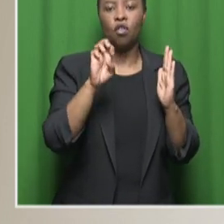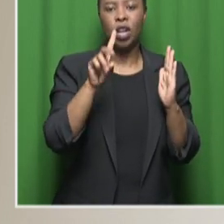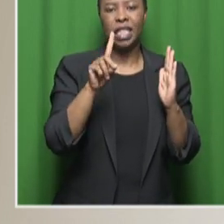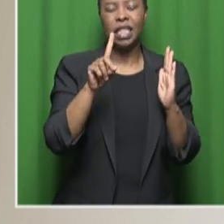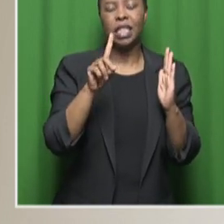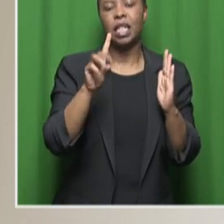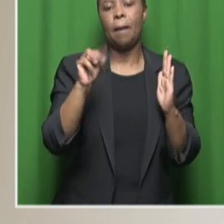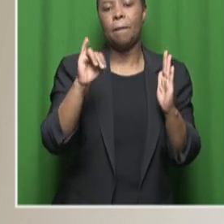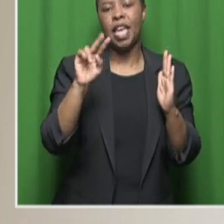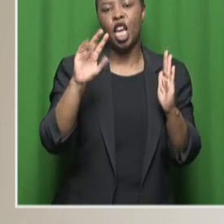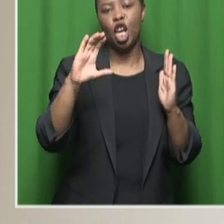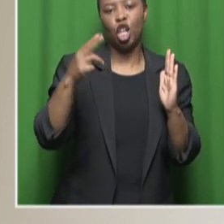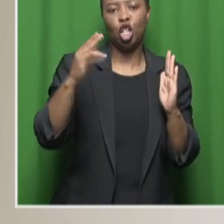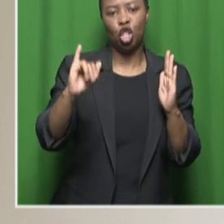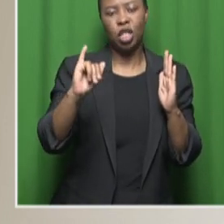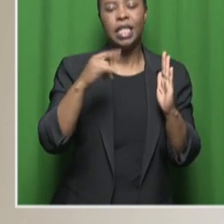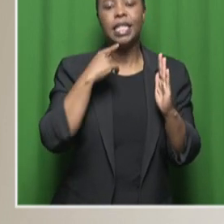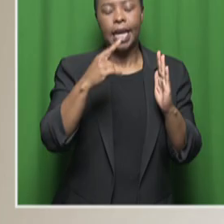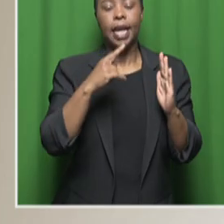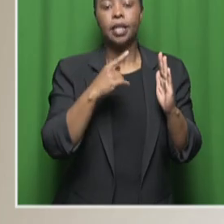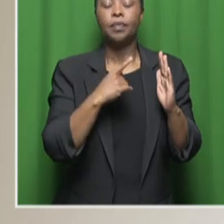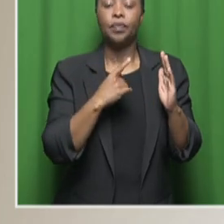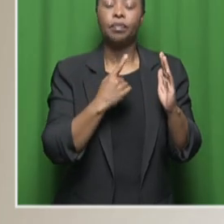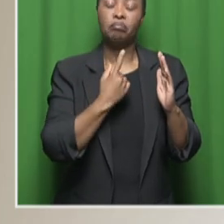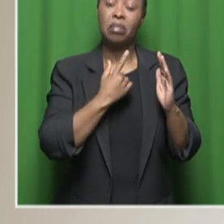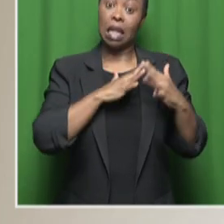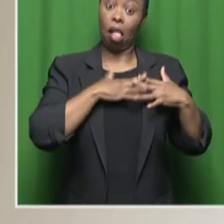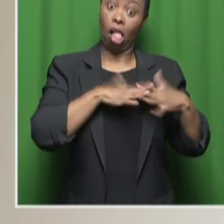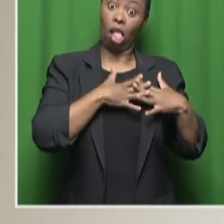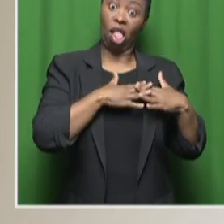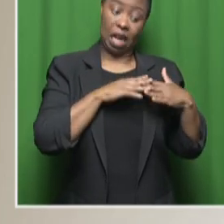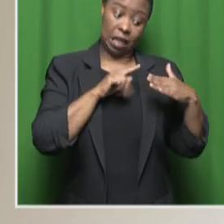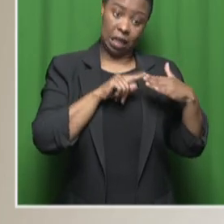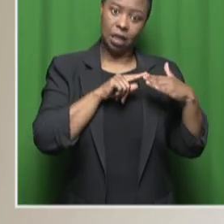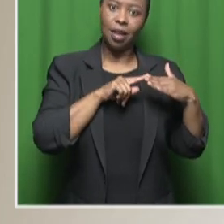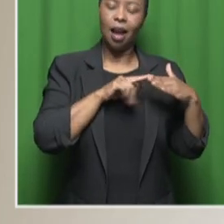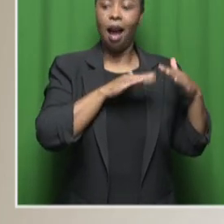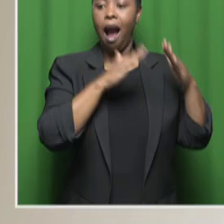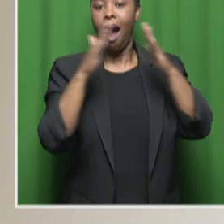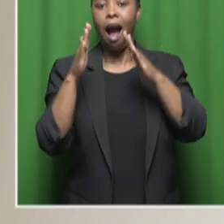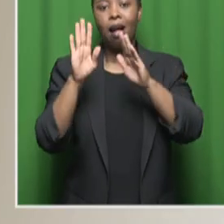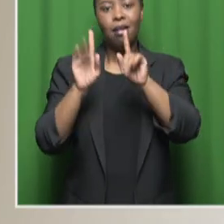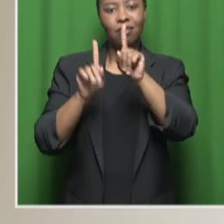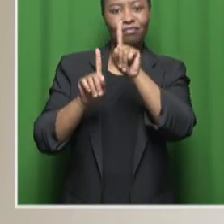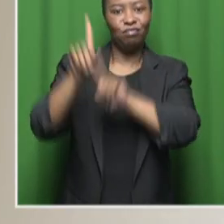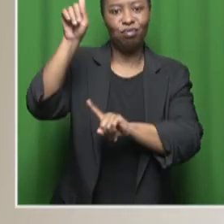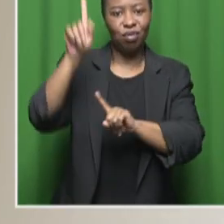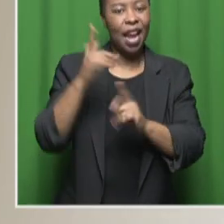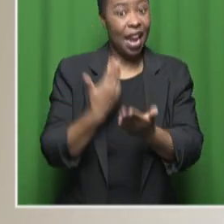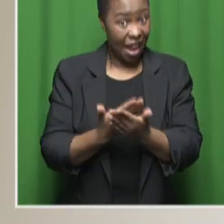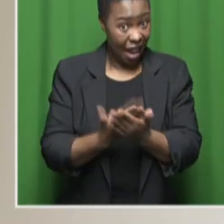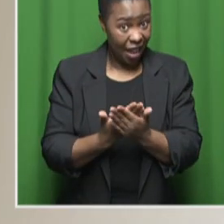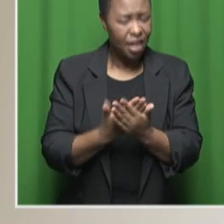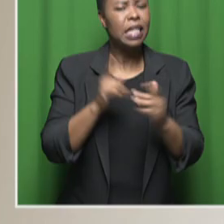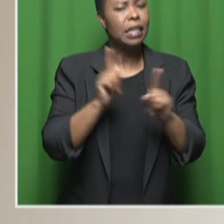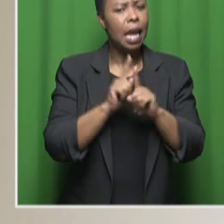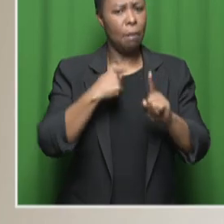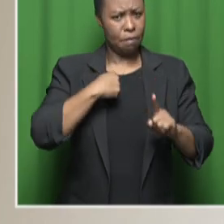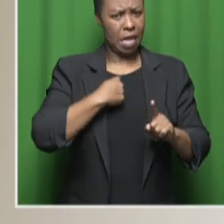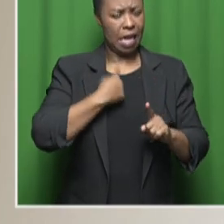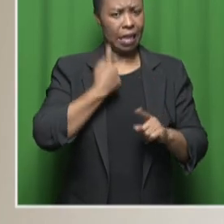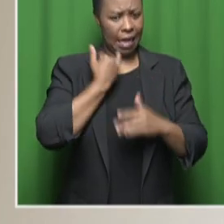he says, one must have chaos in oneself to give birth to a shining star. And it's sort of the recognition that even I, as the